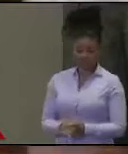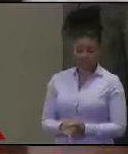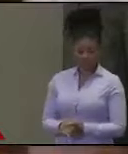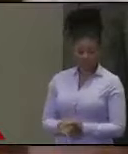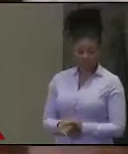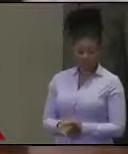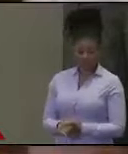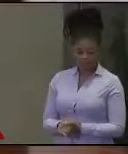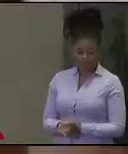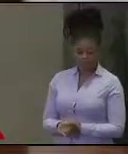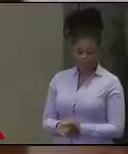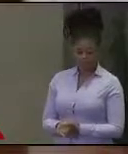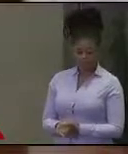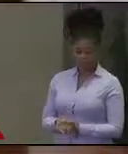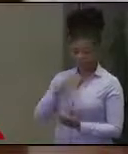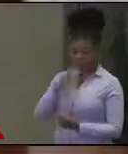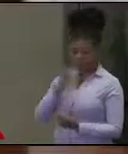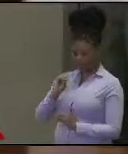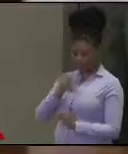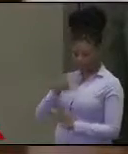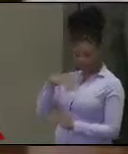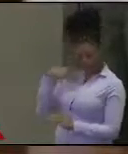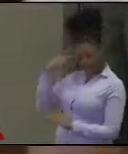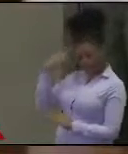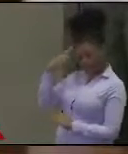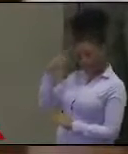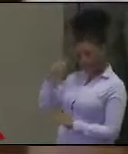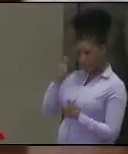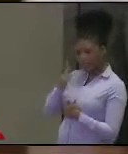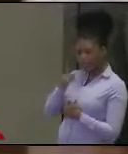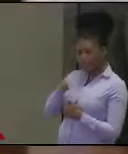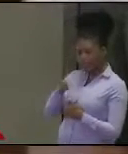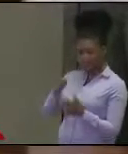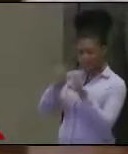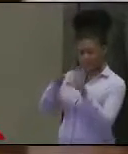Hey, ikhona into engaqondakaliyo ngezo certificates and